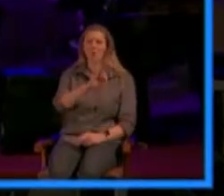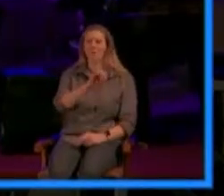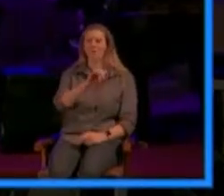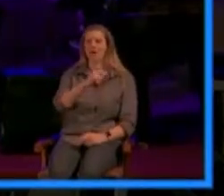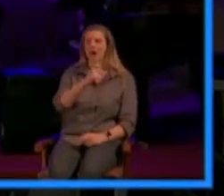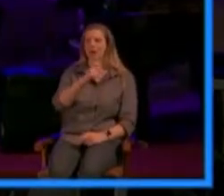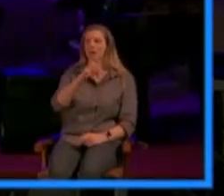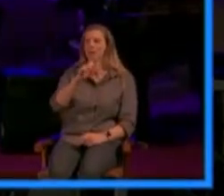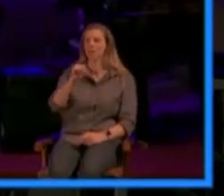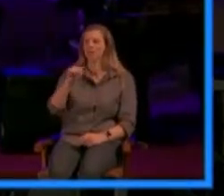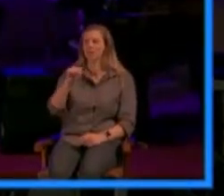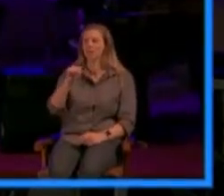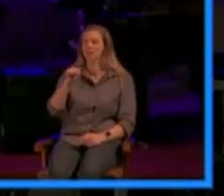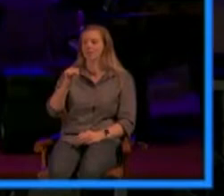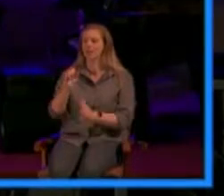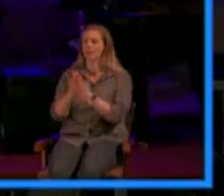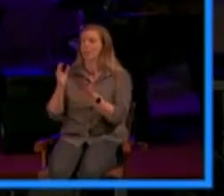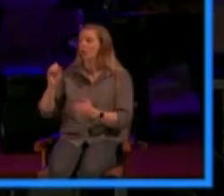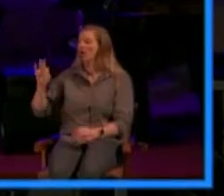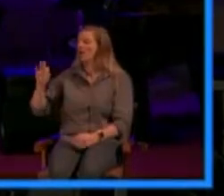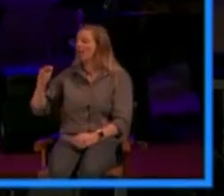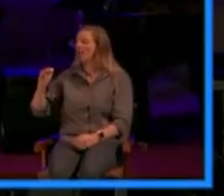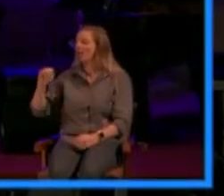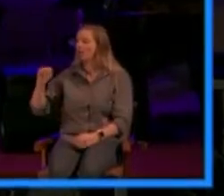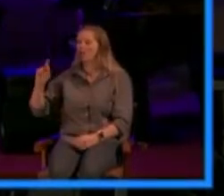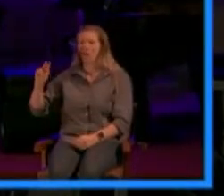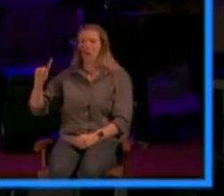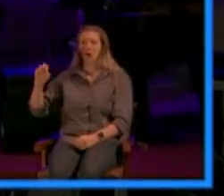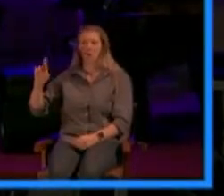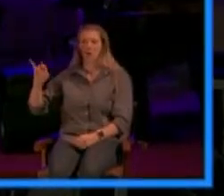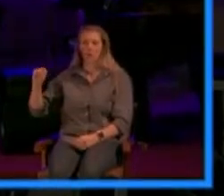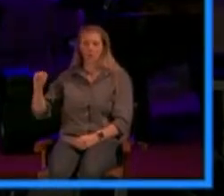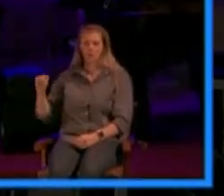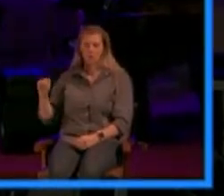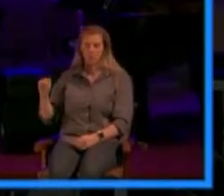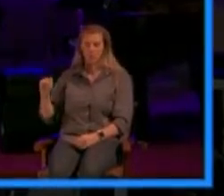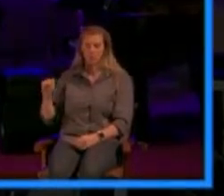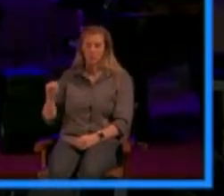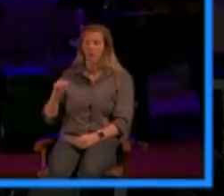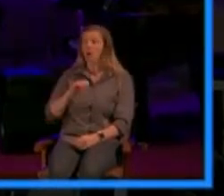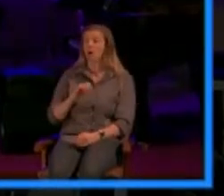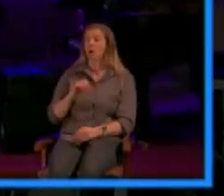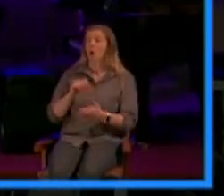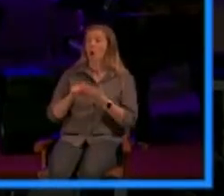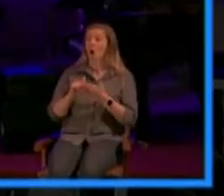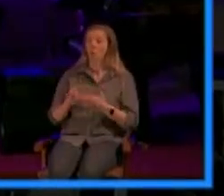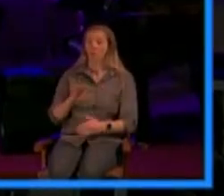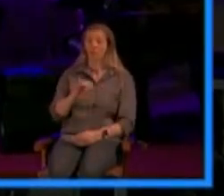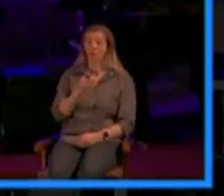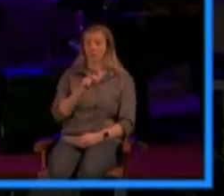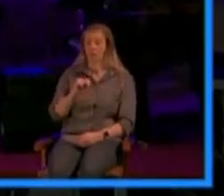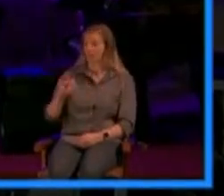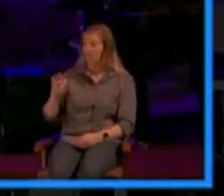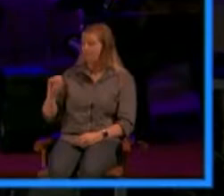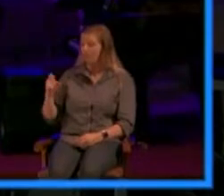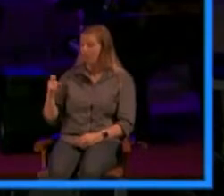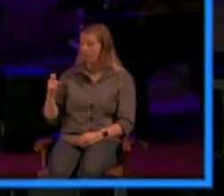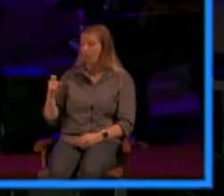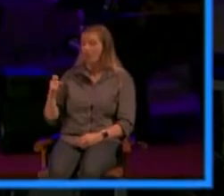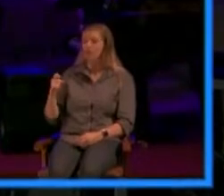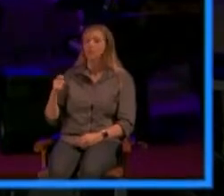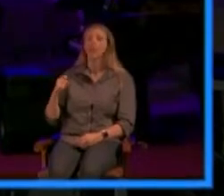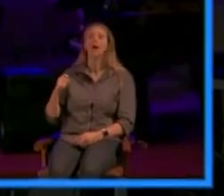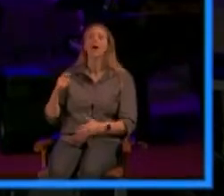Martyrs. And John Fox began to collect both biblical stories of martyrdom and suffering and